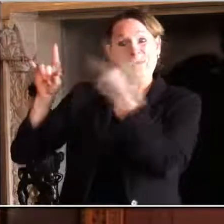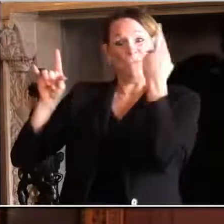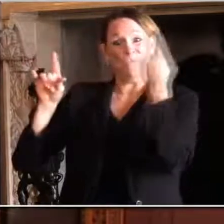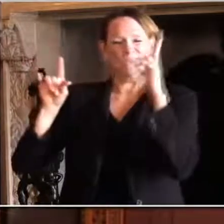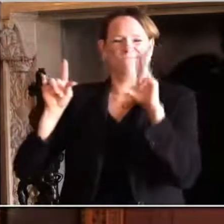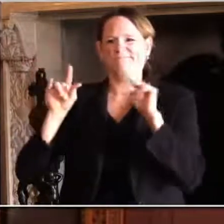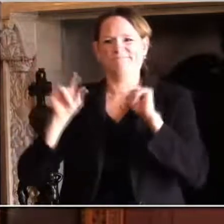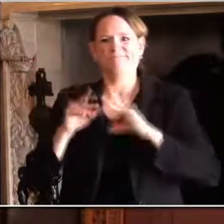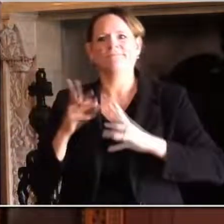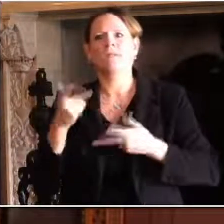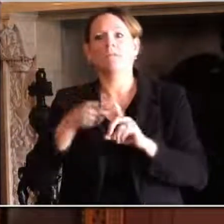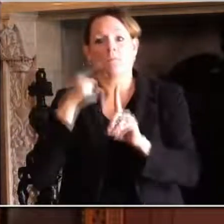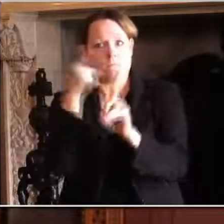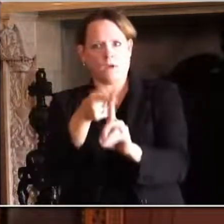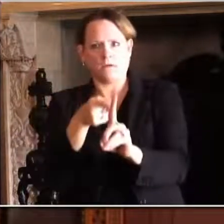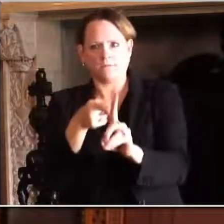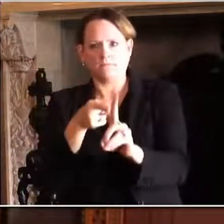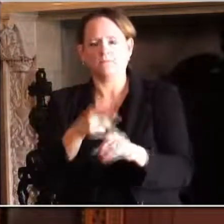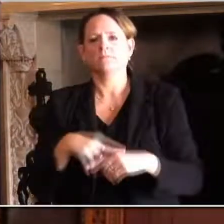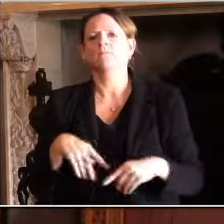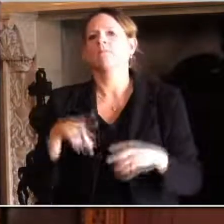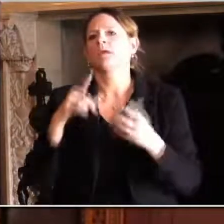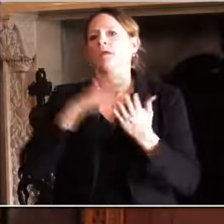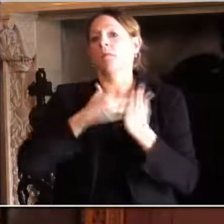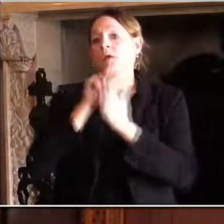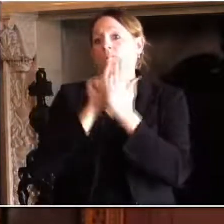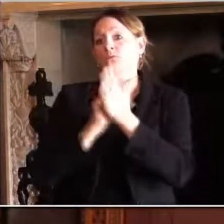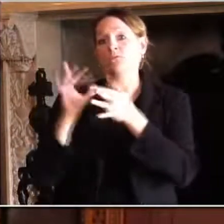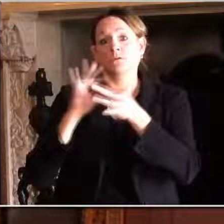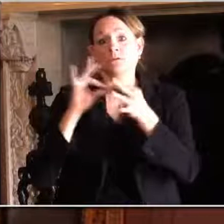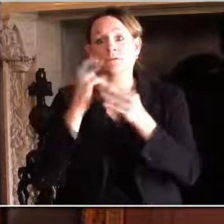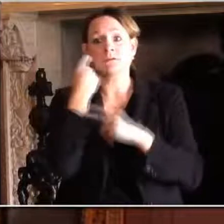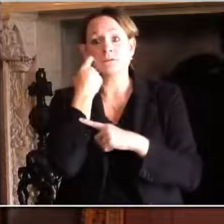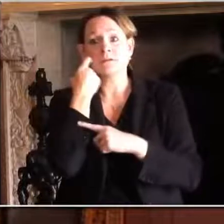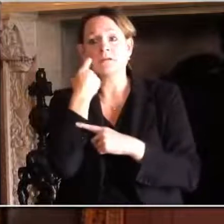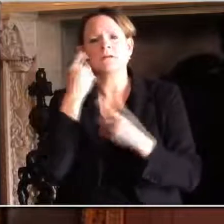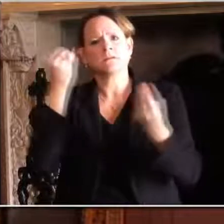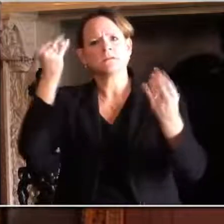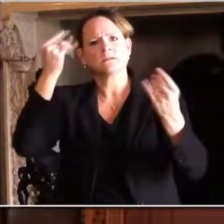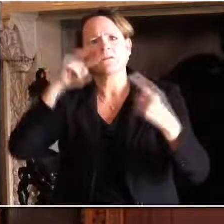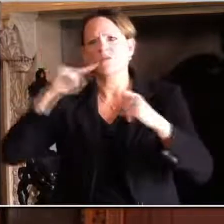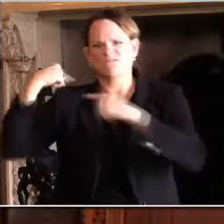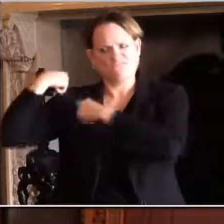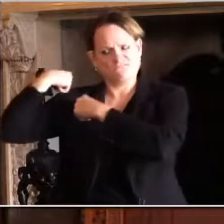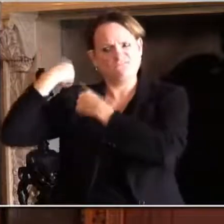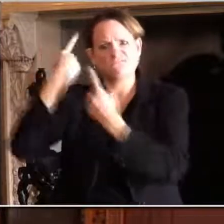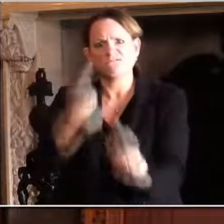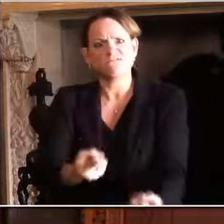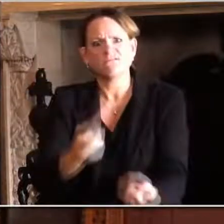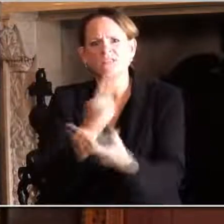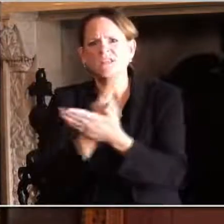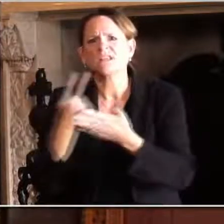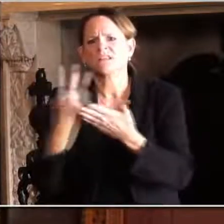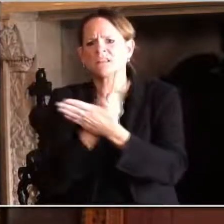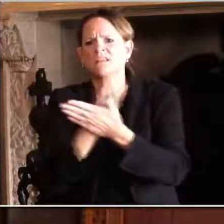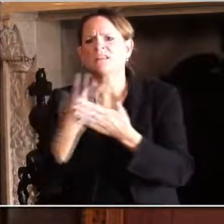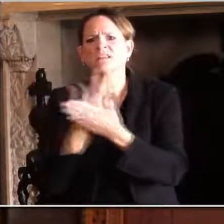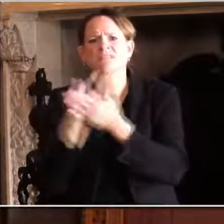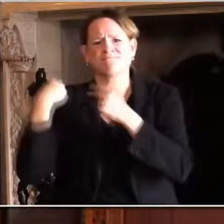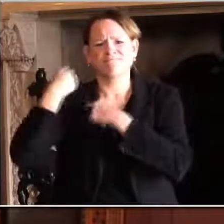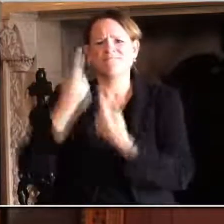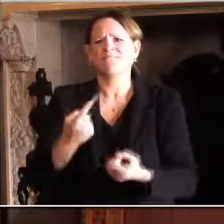As Ryan just talked about, we've been thinking about this for several weeks. Putting together two orders is not something that